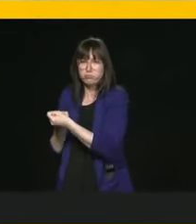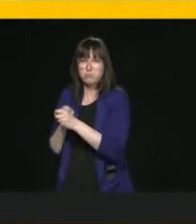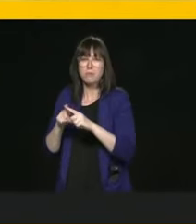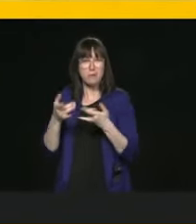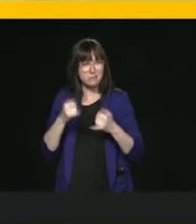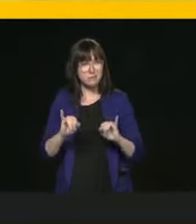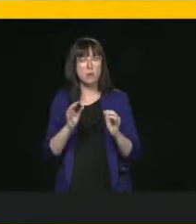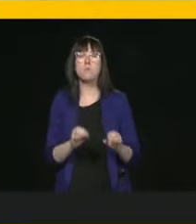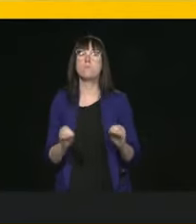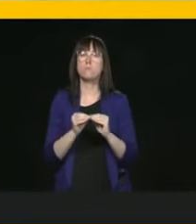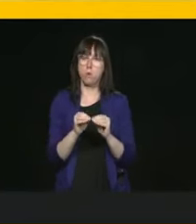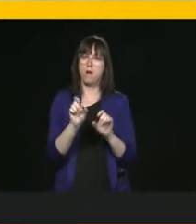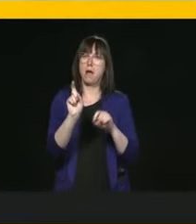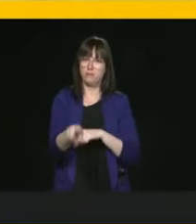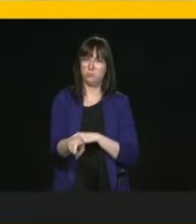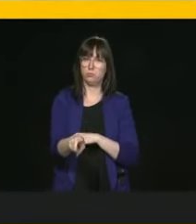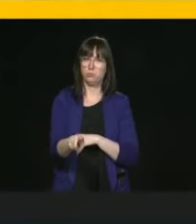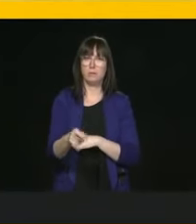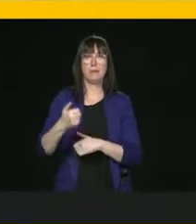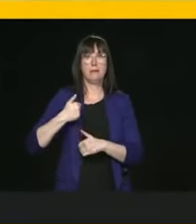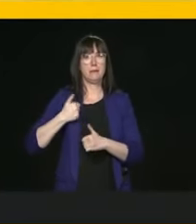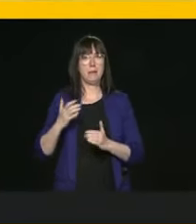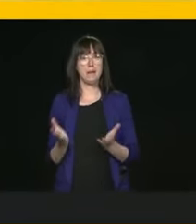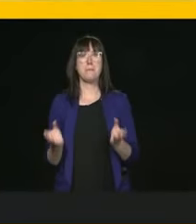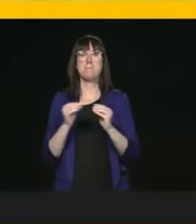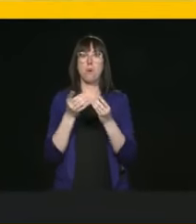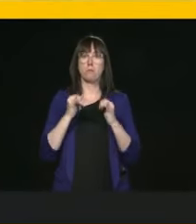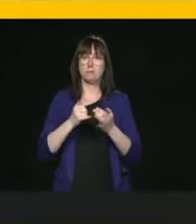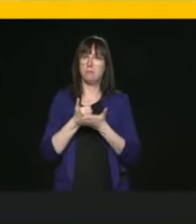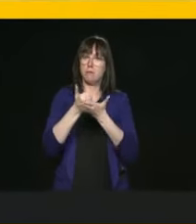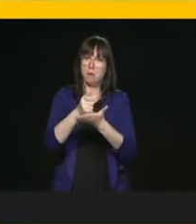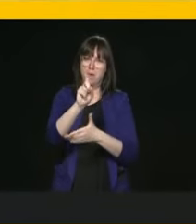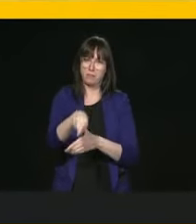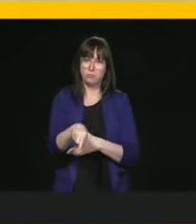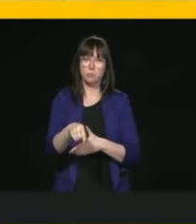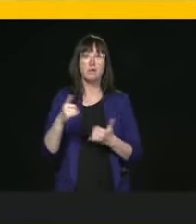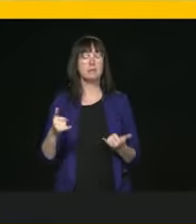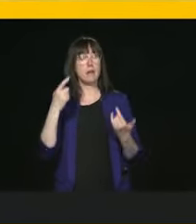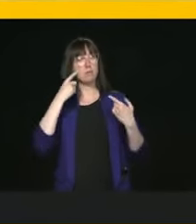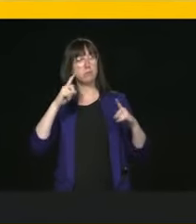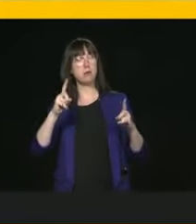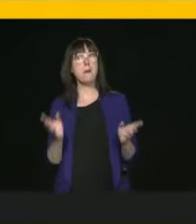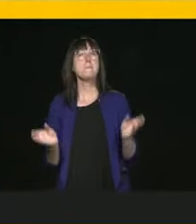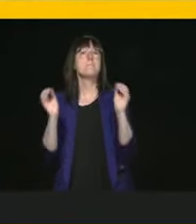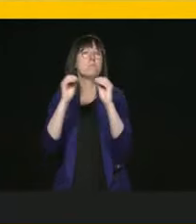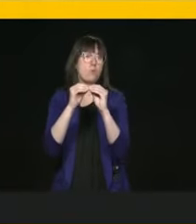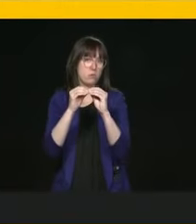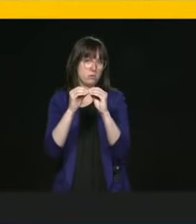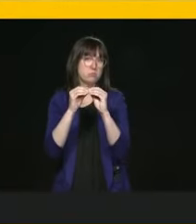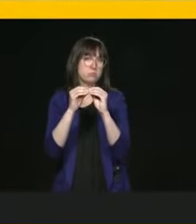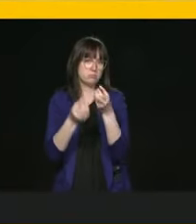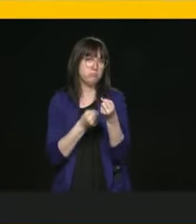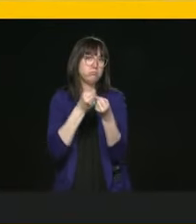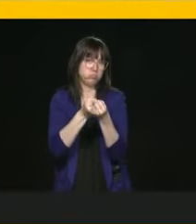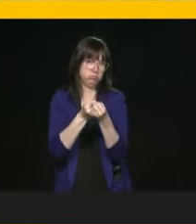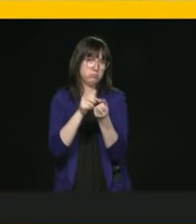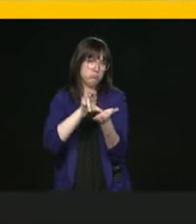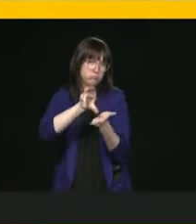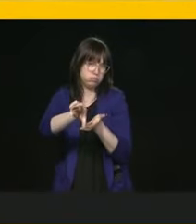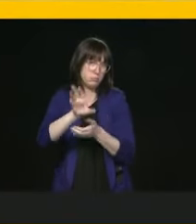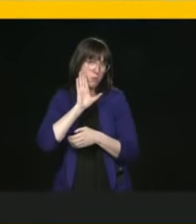So today, I am announcing further measures to support Canadians. Our government will